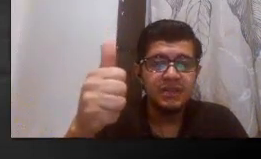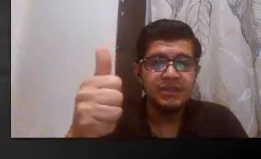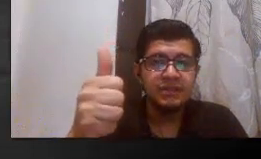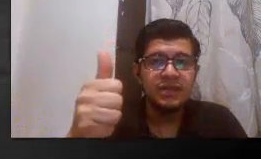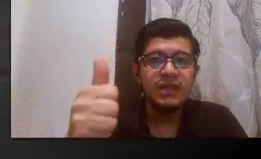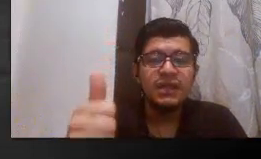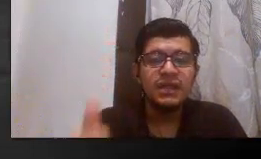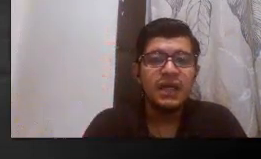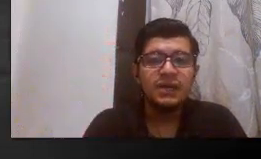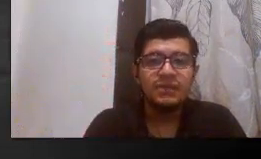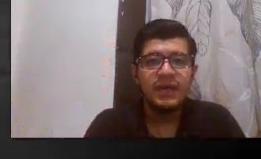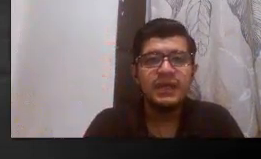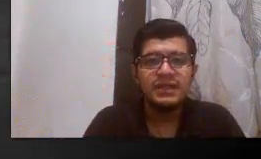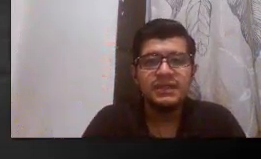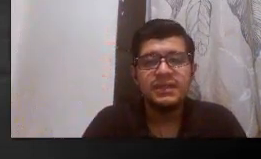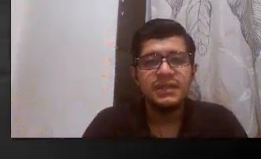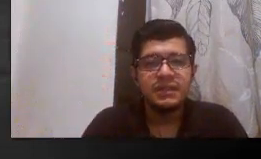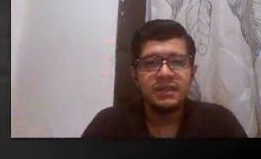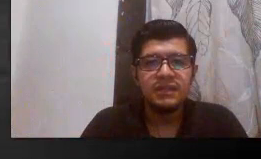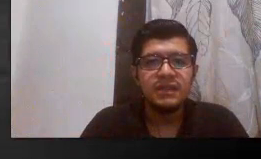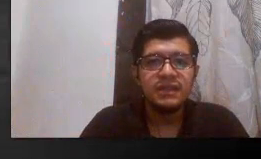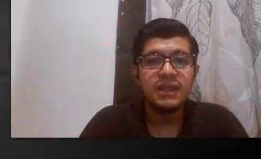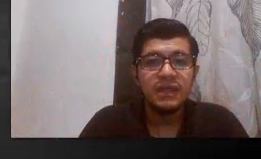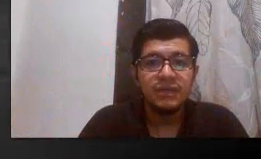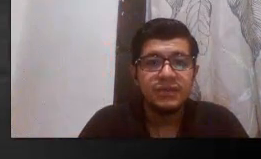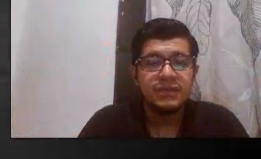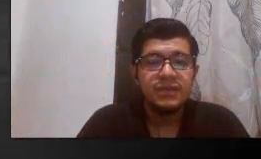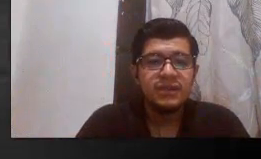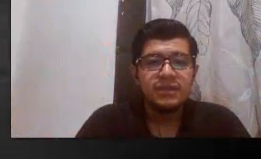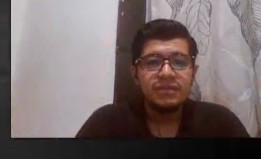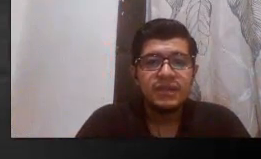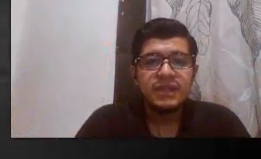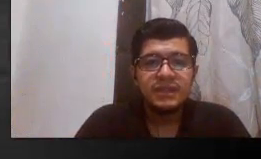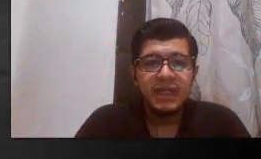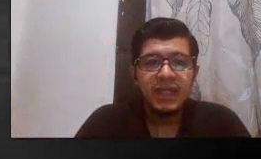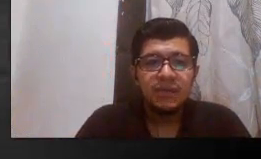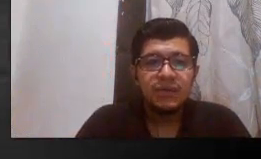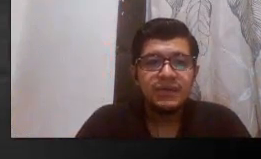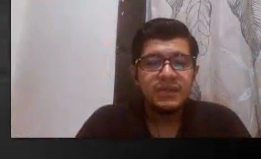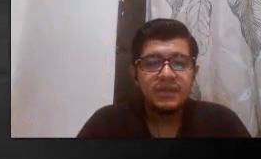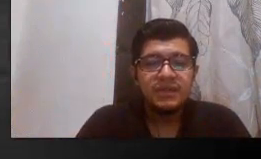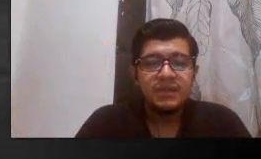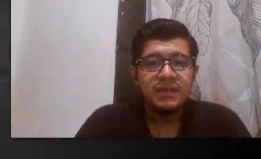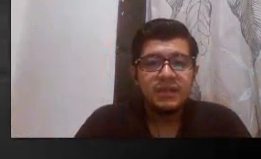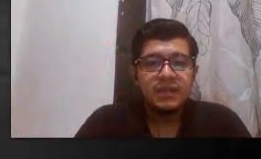the gesture accompanies the language. But the sign